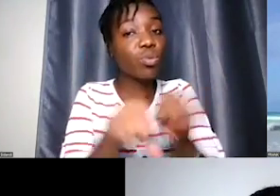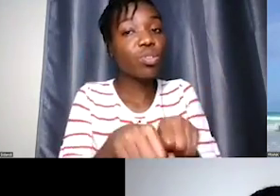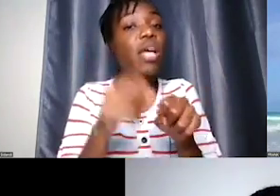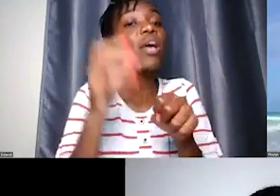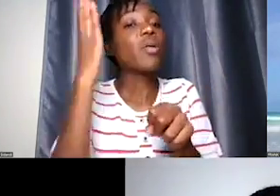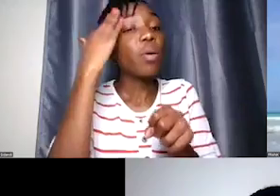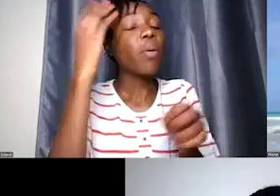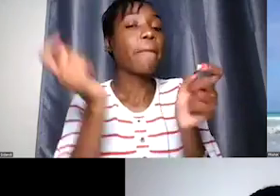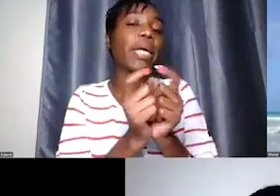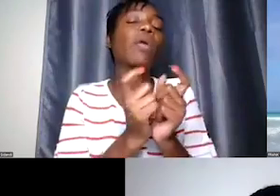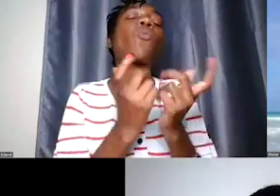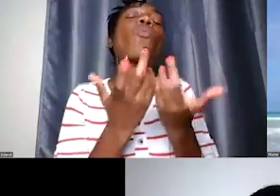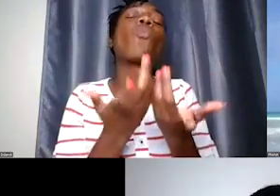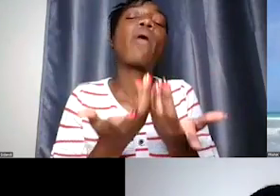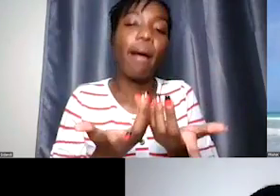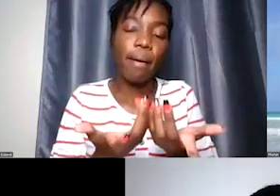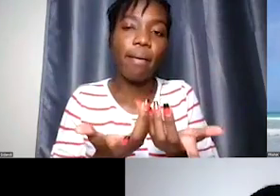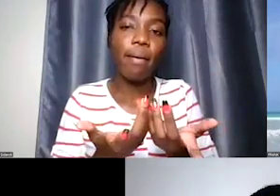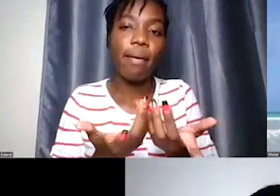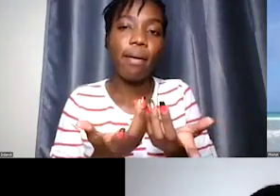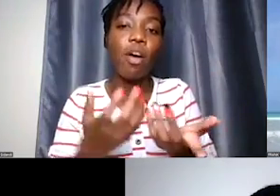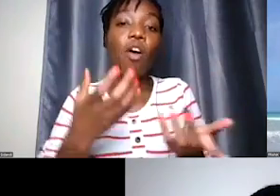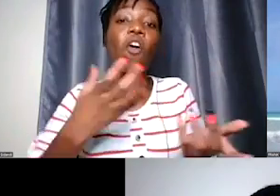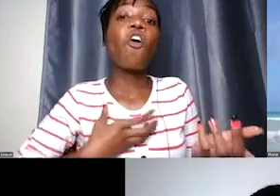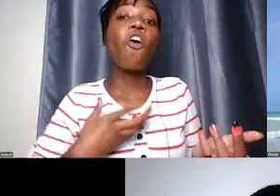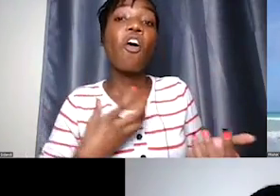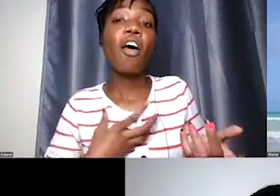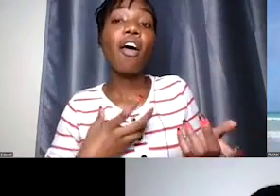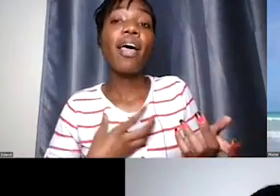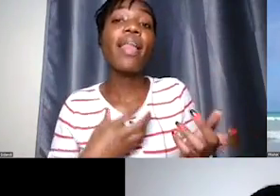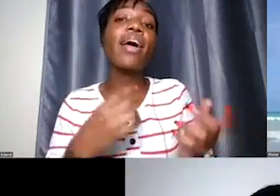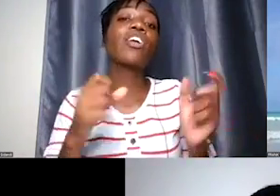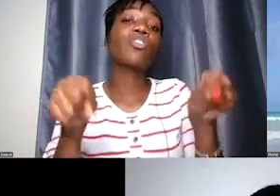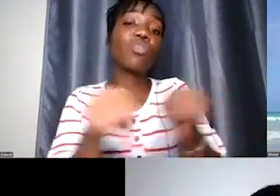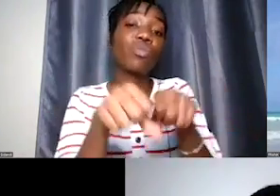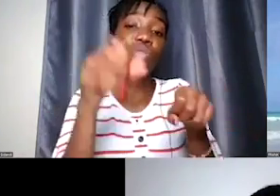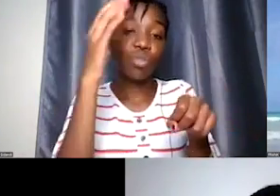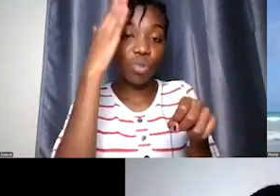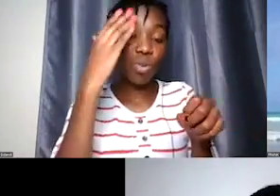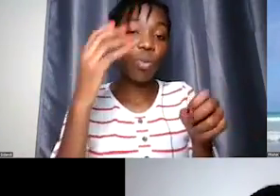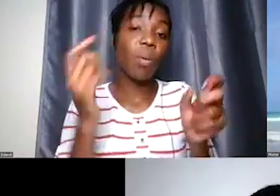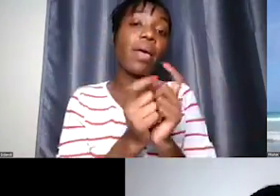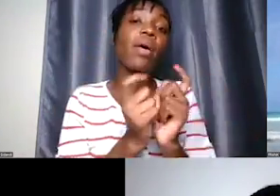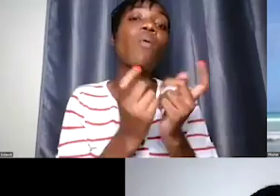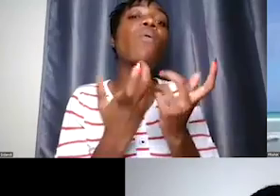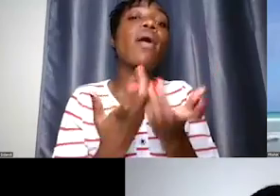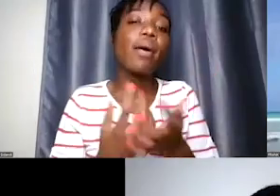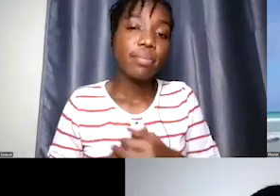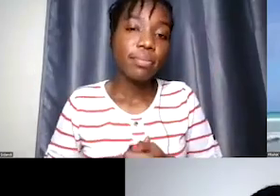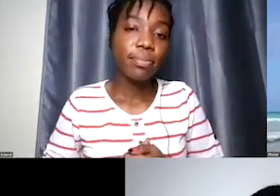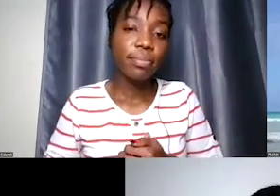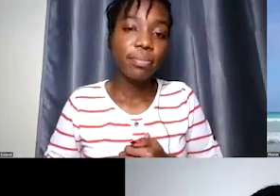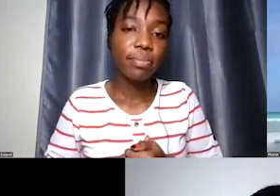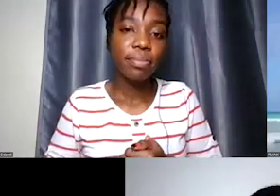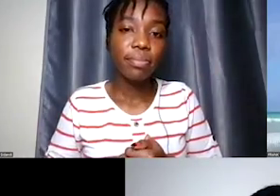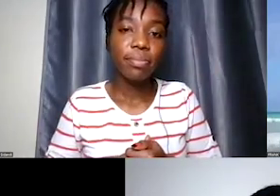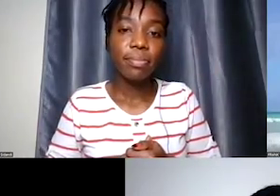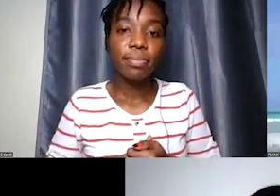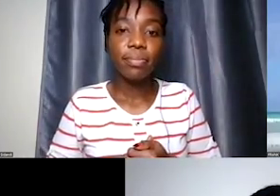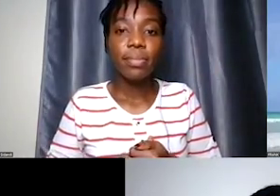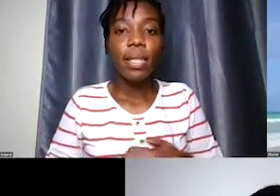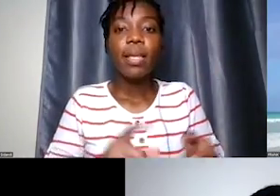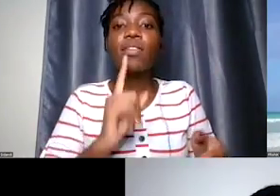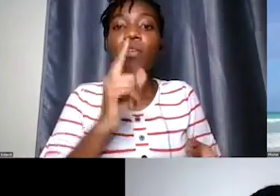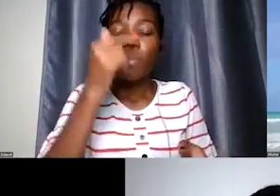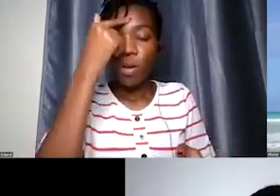is. Mwenye kiatu ndiye anajua pale uchungu huko. So, because the children need some